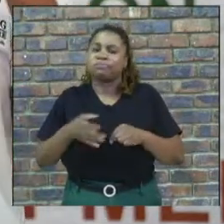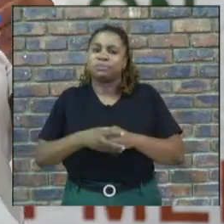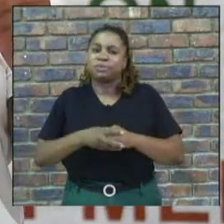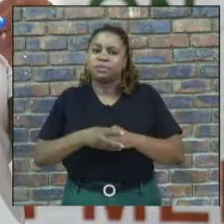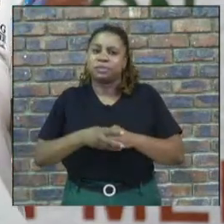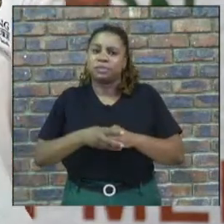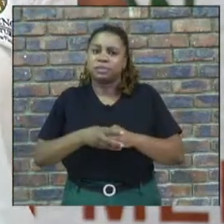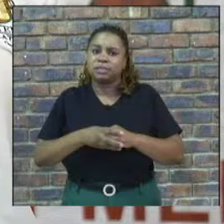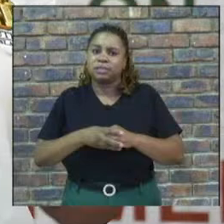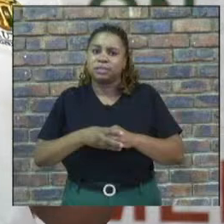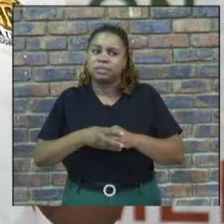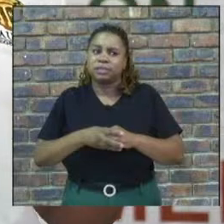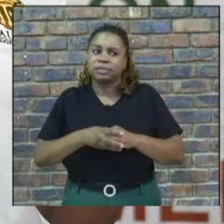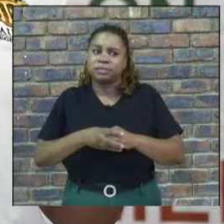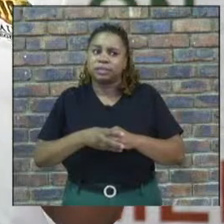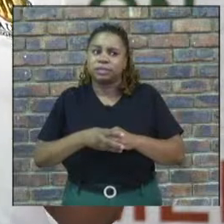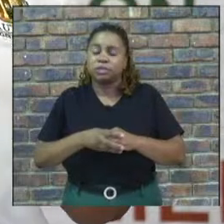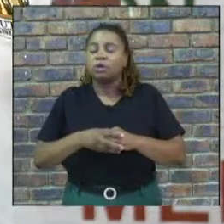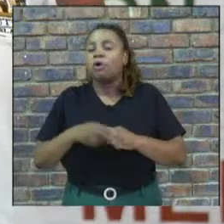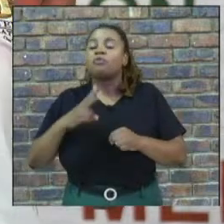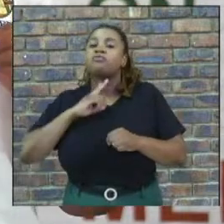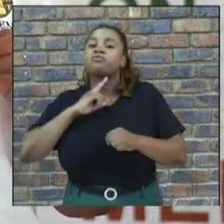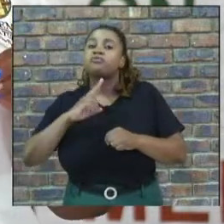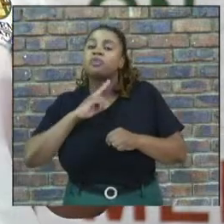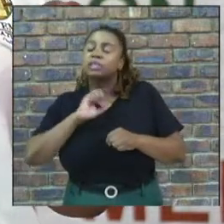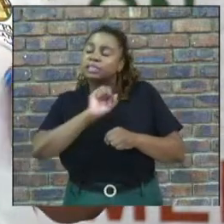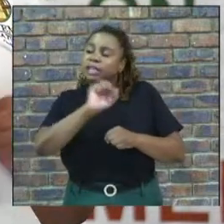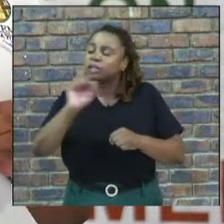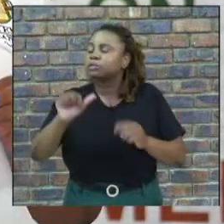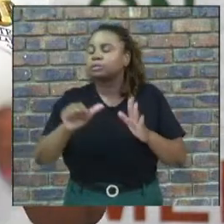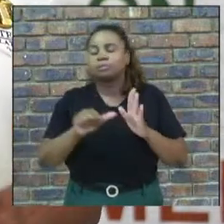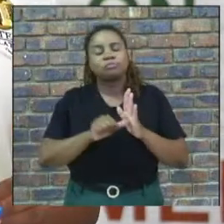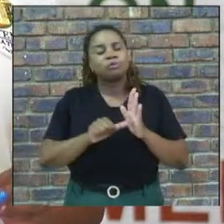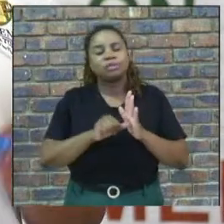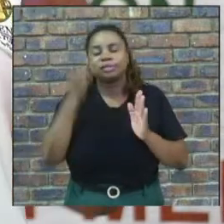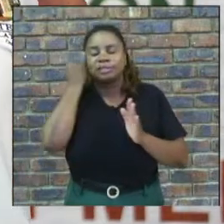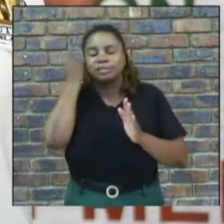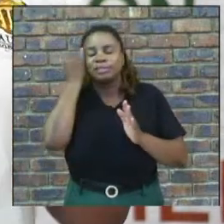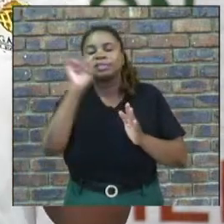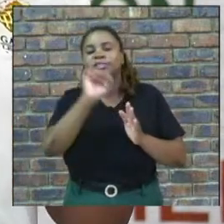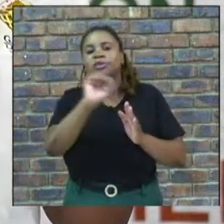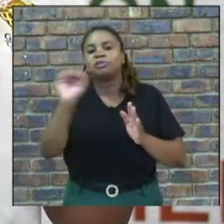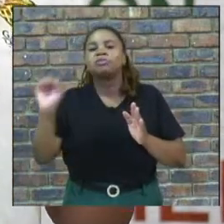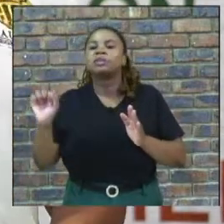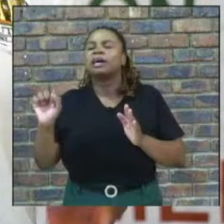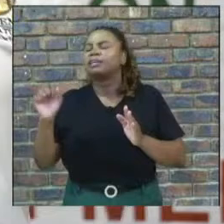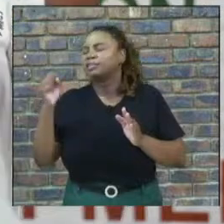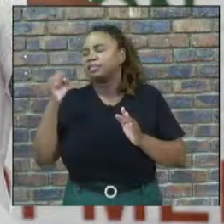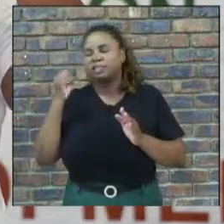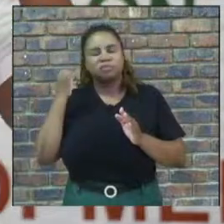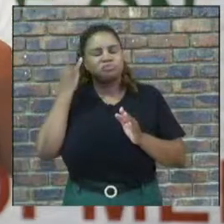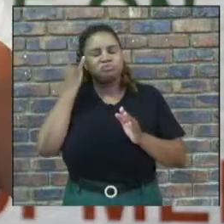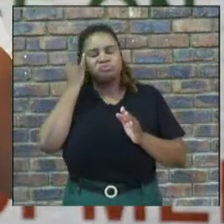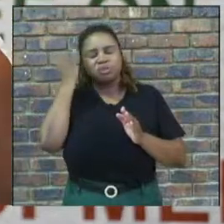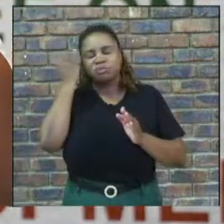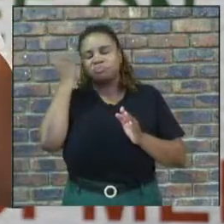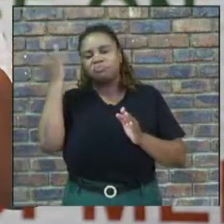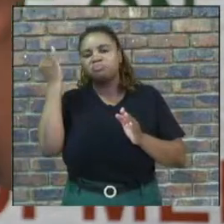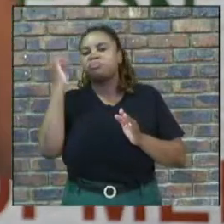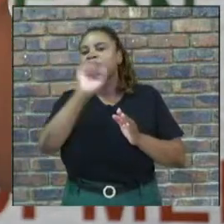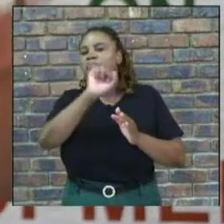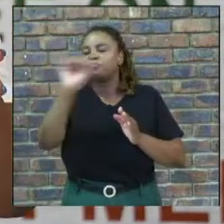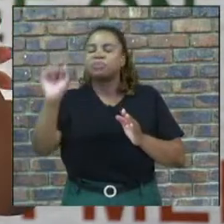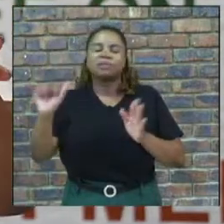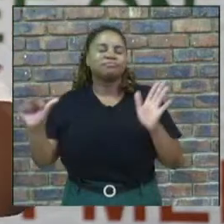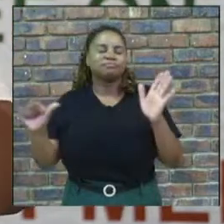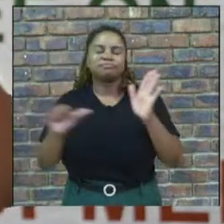Their voice is important. That is why the Gauteng legislature, your voice is our view. So that